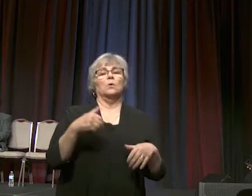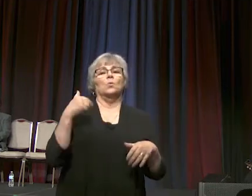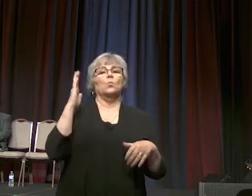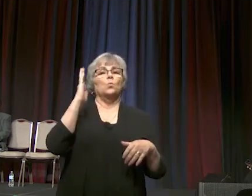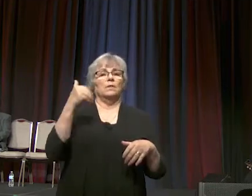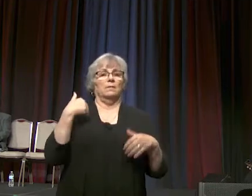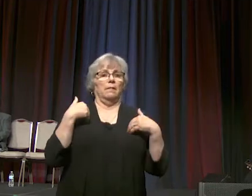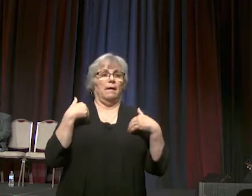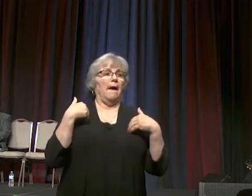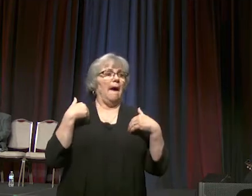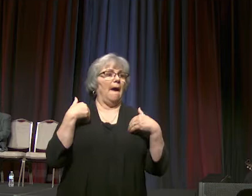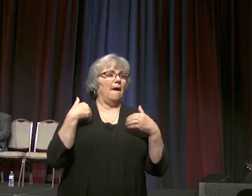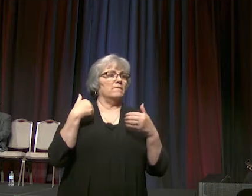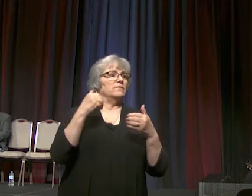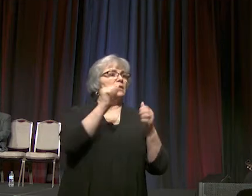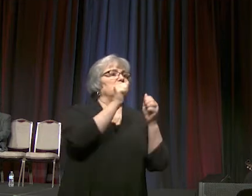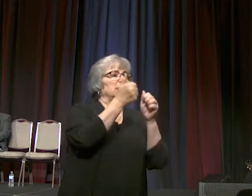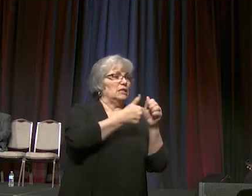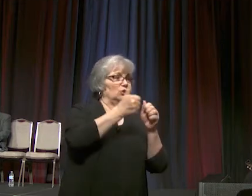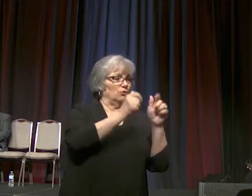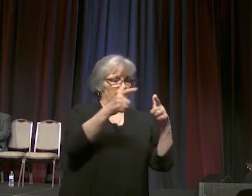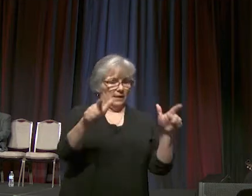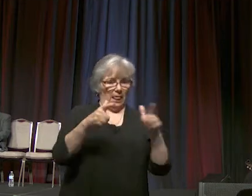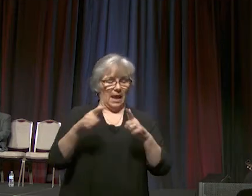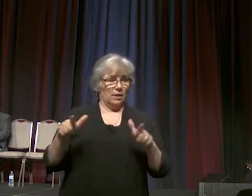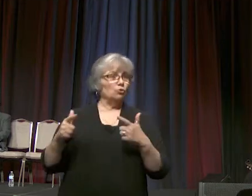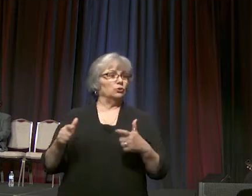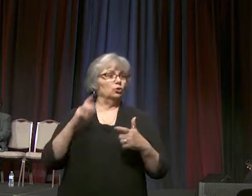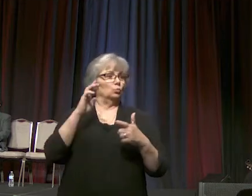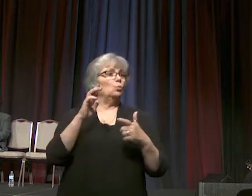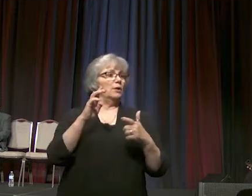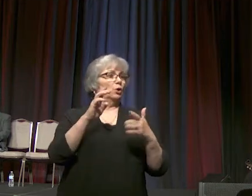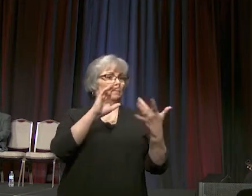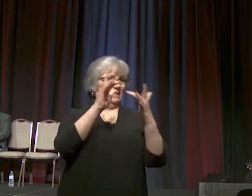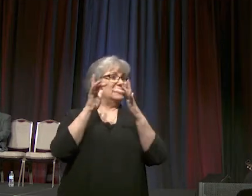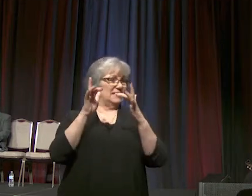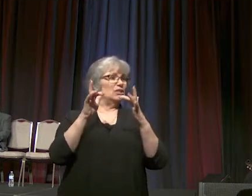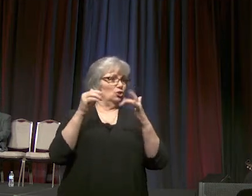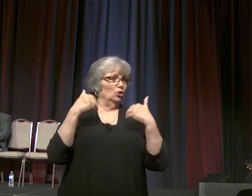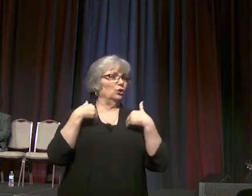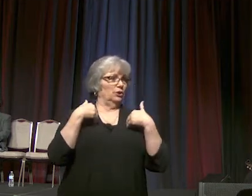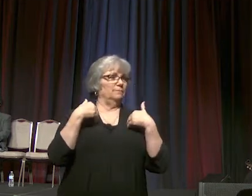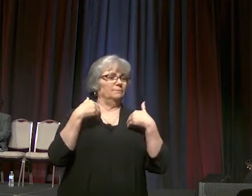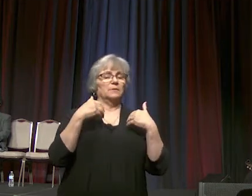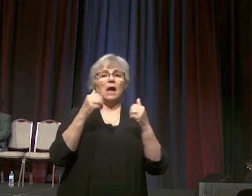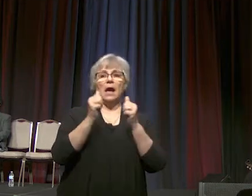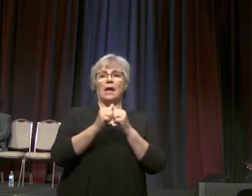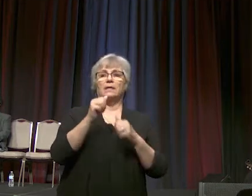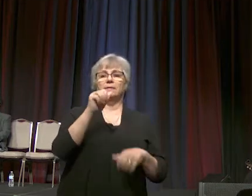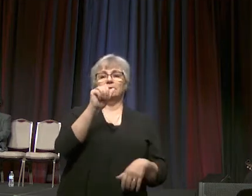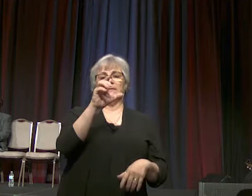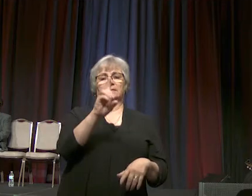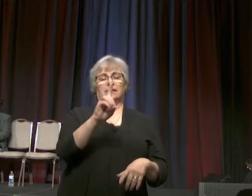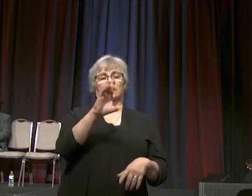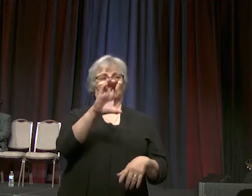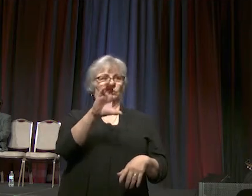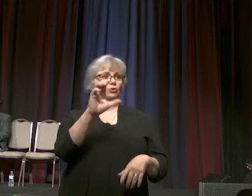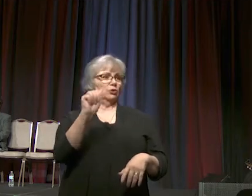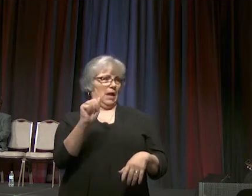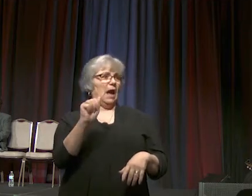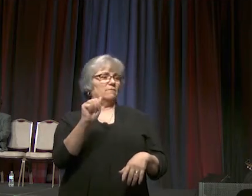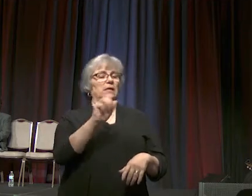the content in each of the languages will be available digitally at the new Daily Christian Advocate website, which